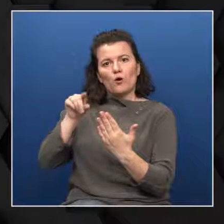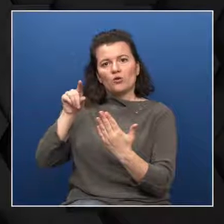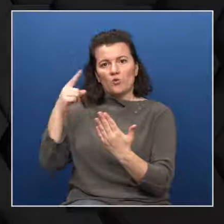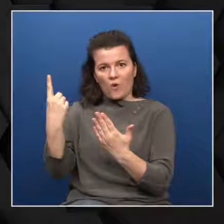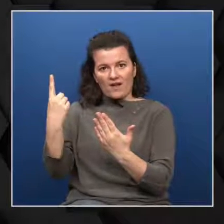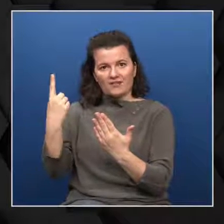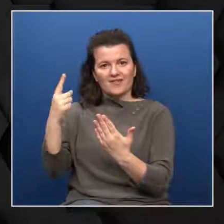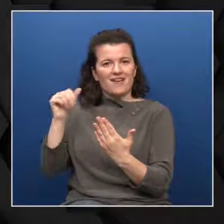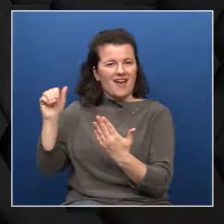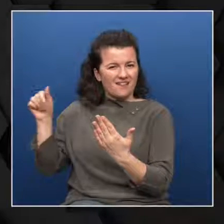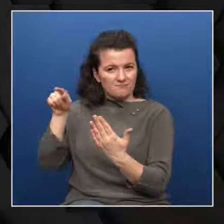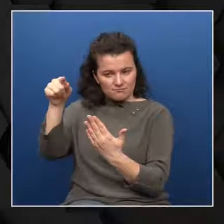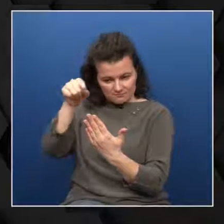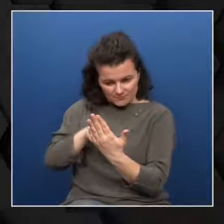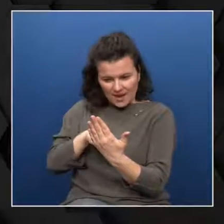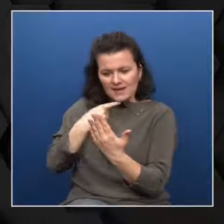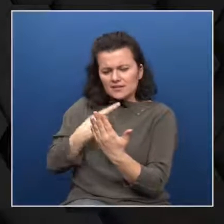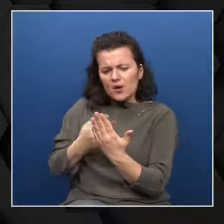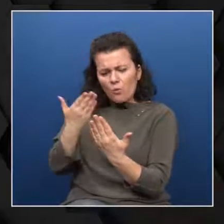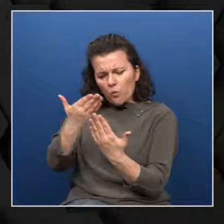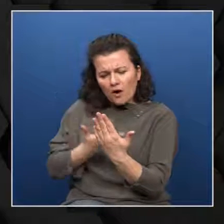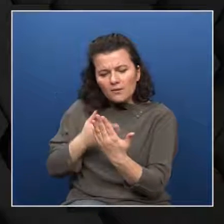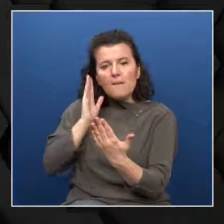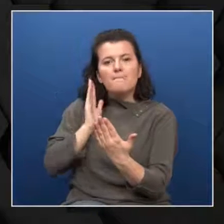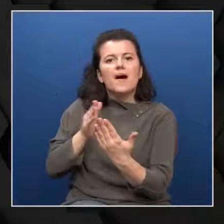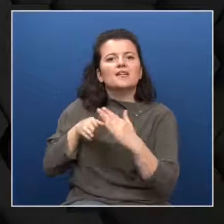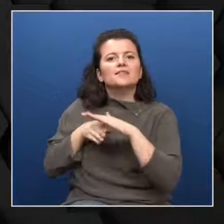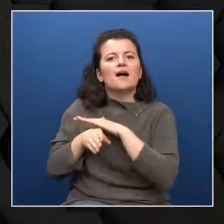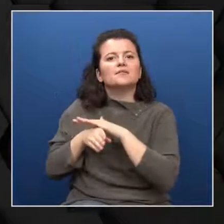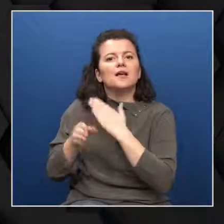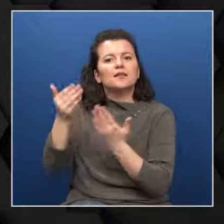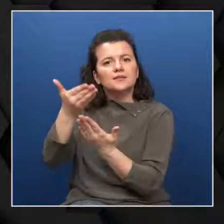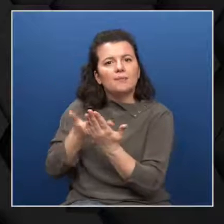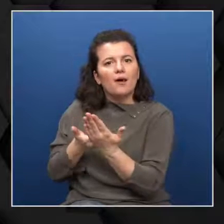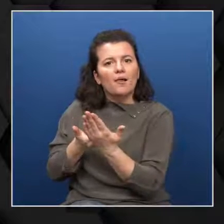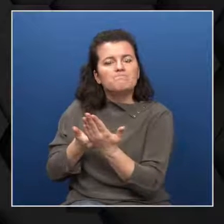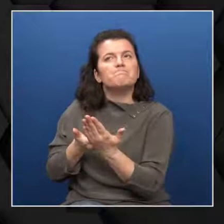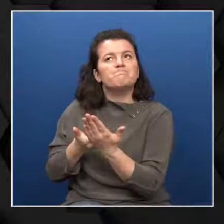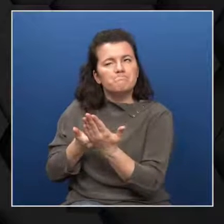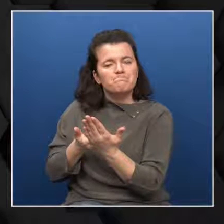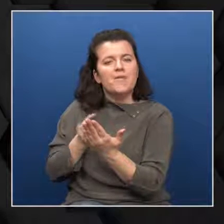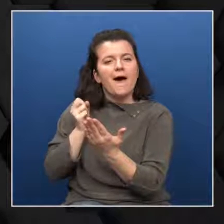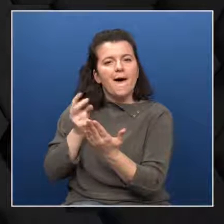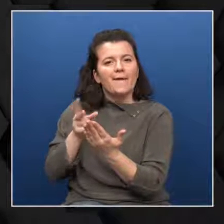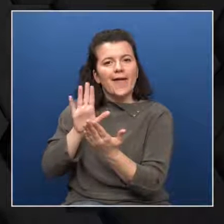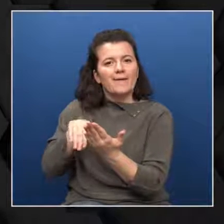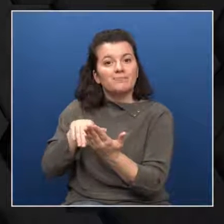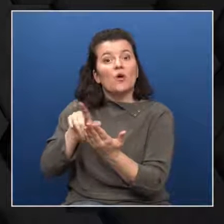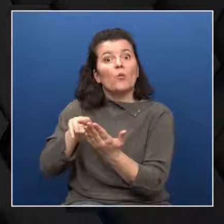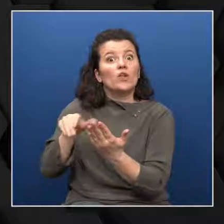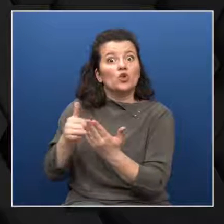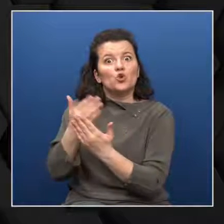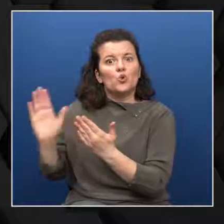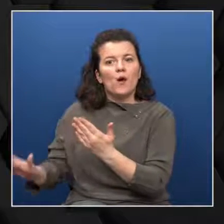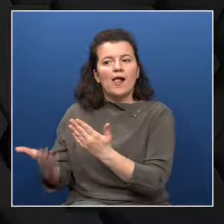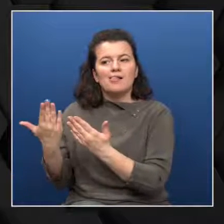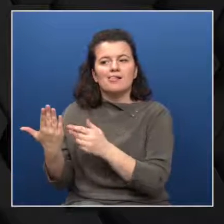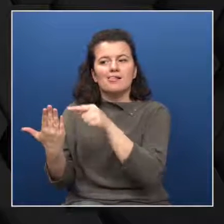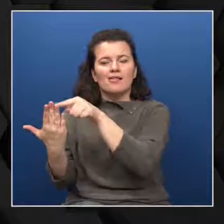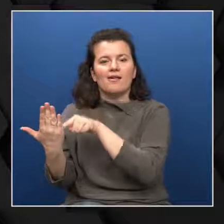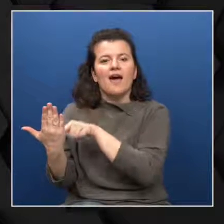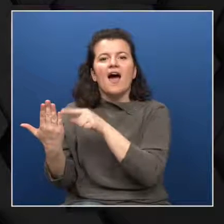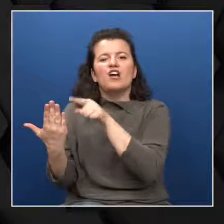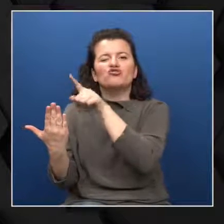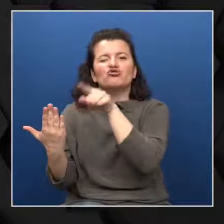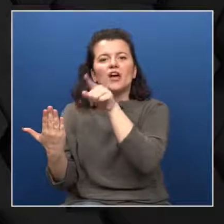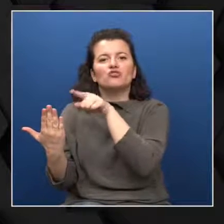says that it has to be accessible. And what we do is that we've created an accessibility tool chest that allows us